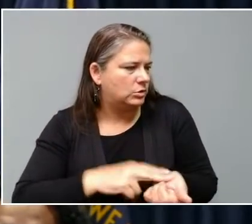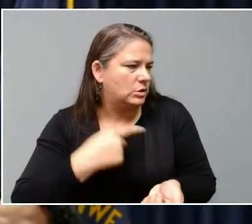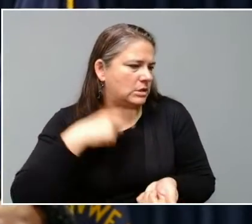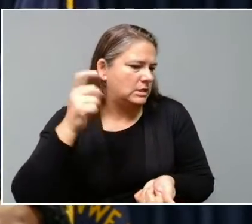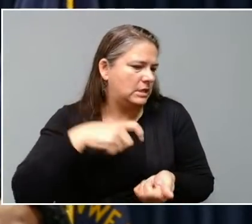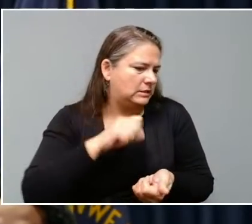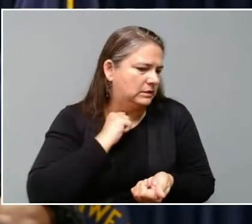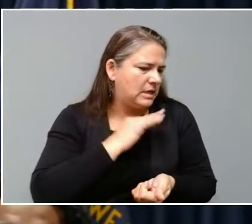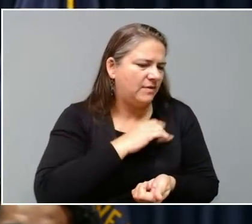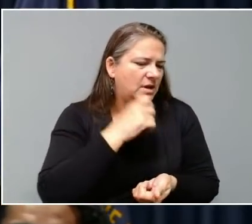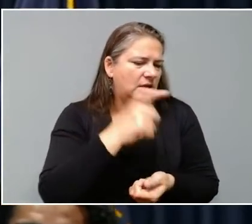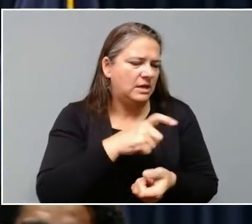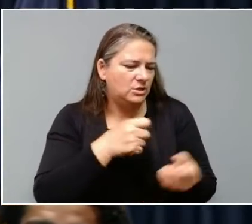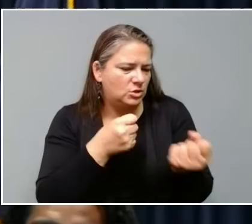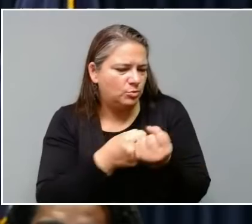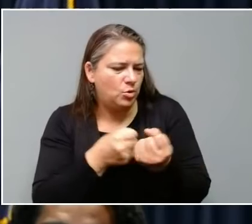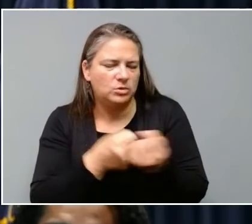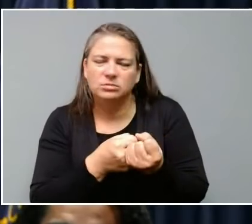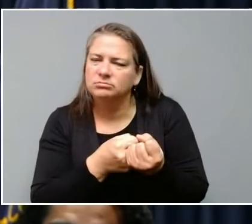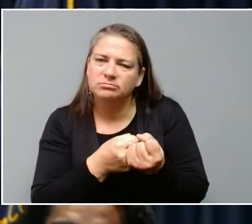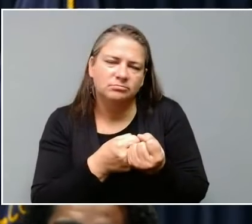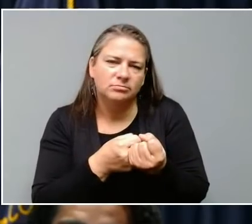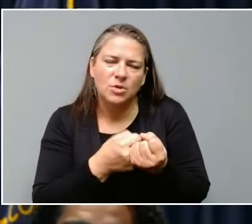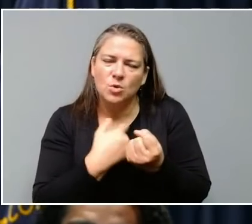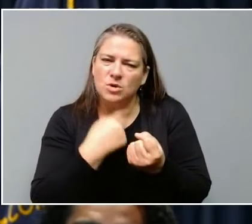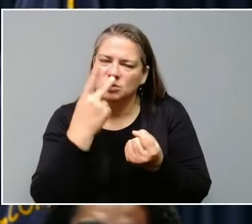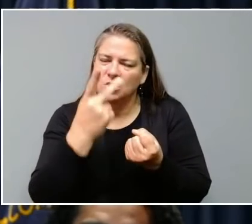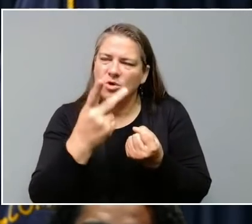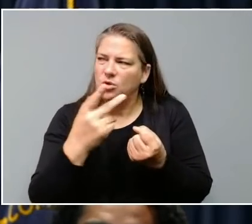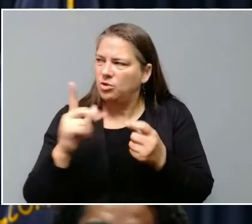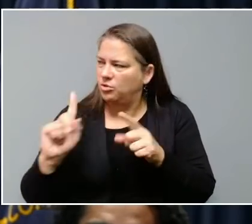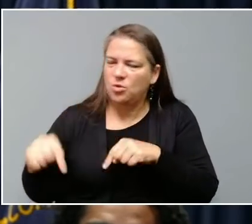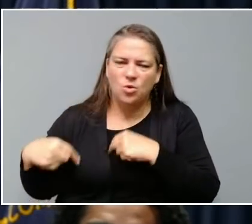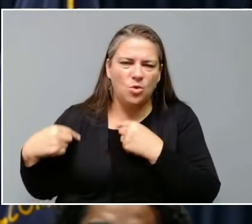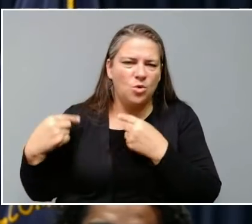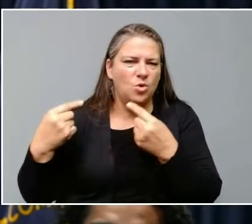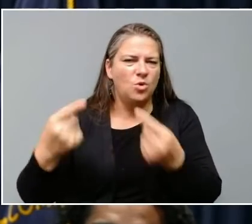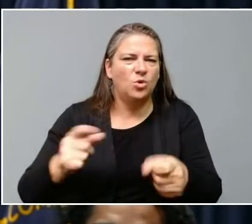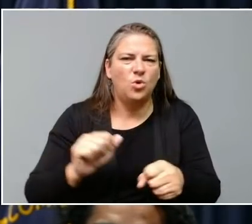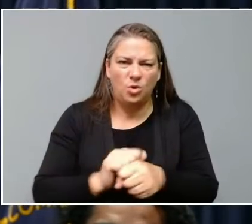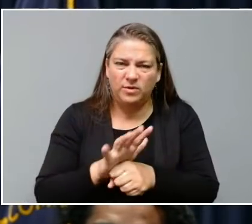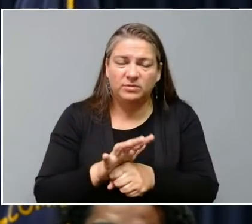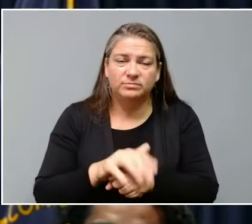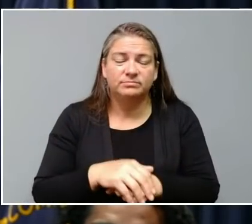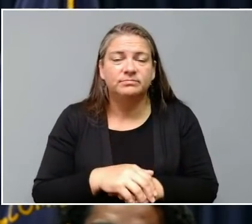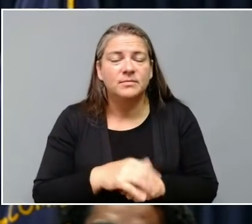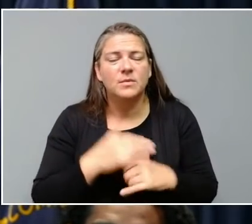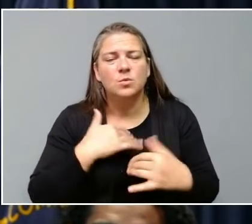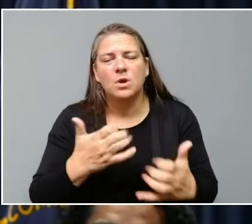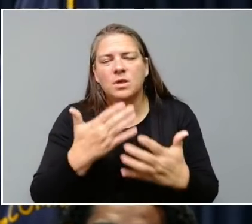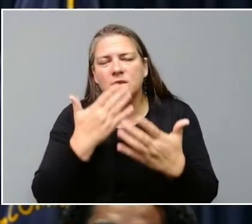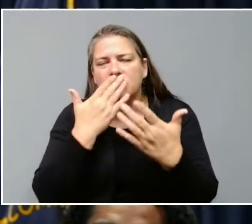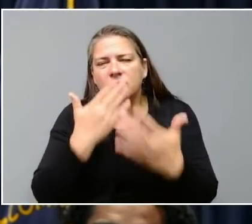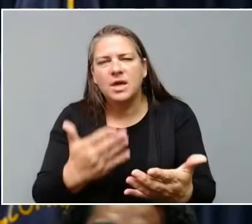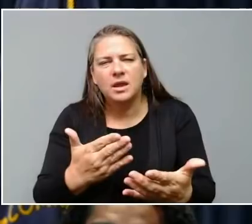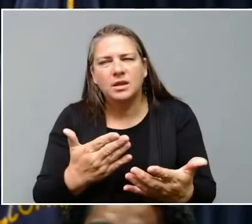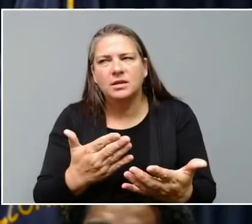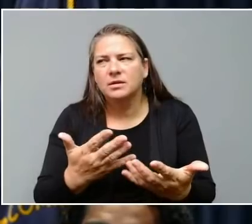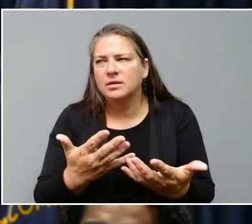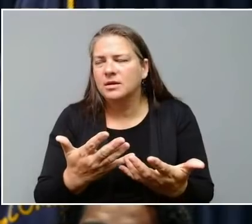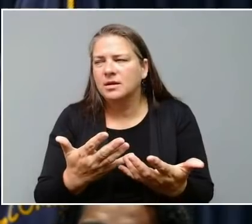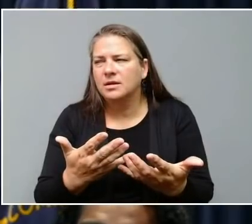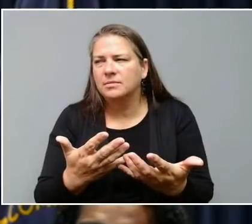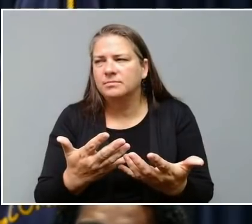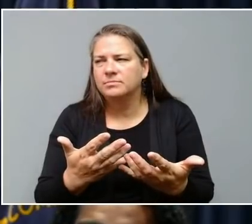them. And we've seen this throughout the pandemic. I want to thank our hearts and our minds are really